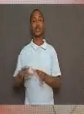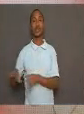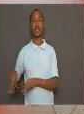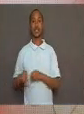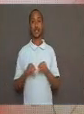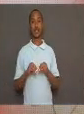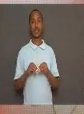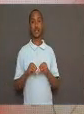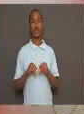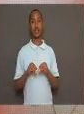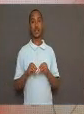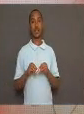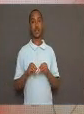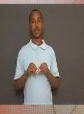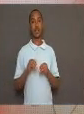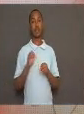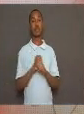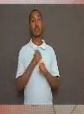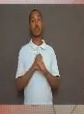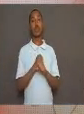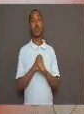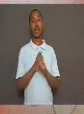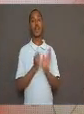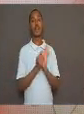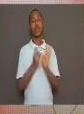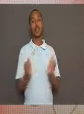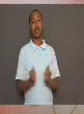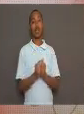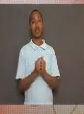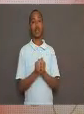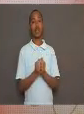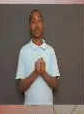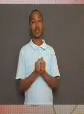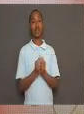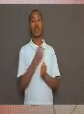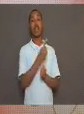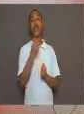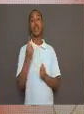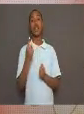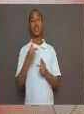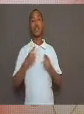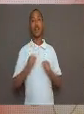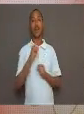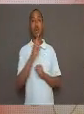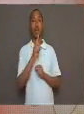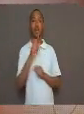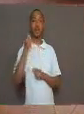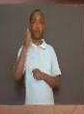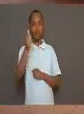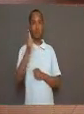Students, let us work through an example together, and then you can each try one on your own.